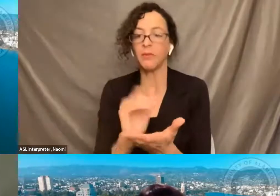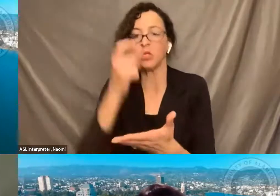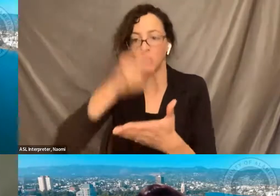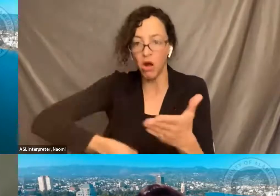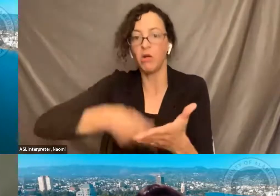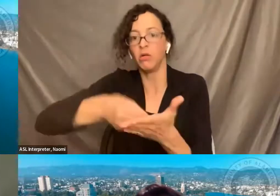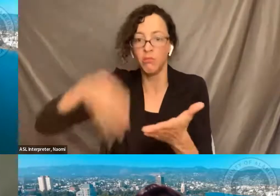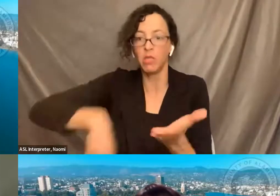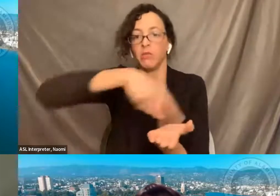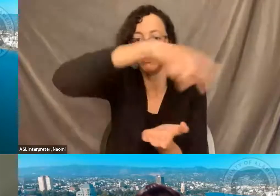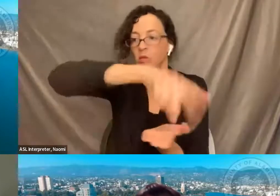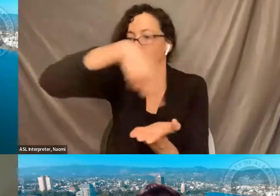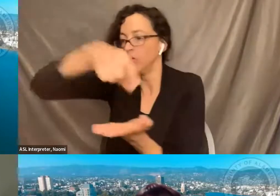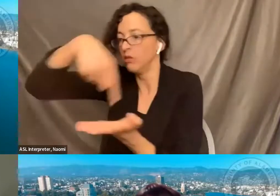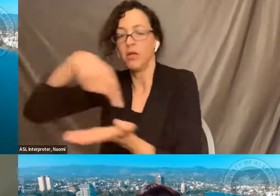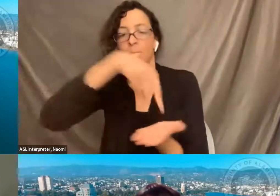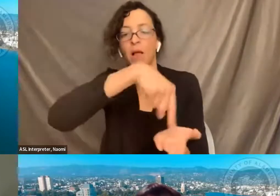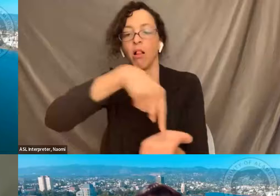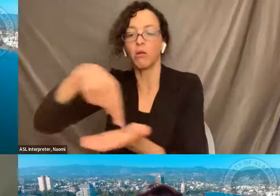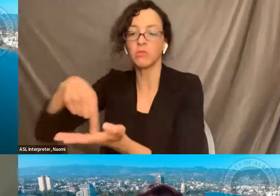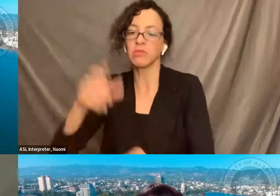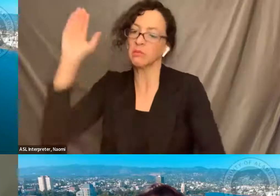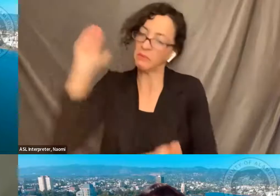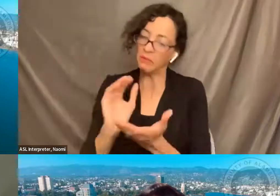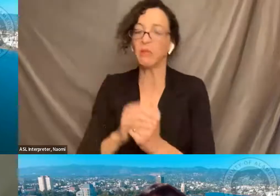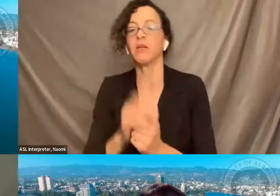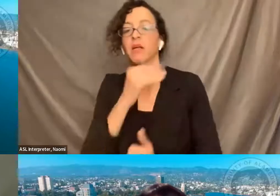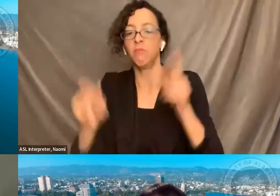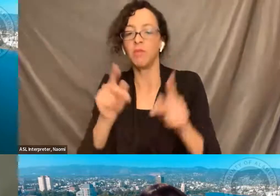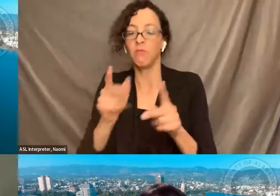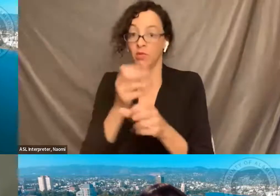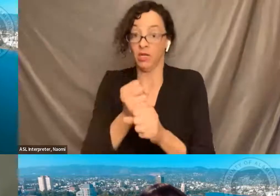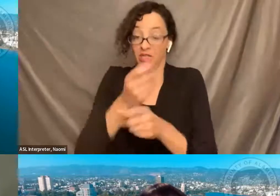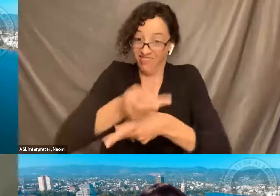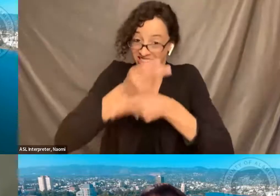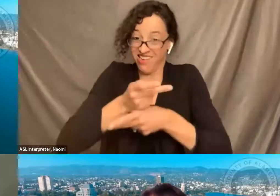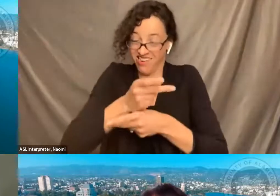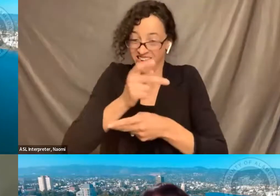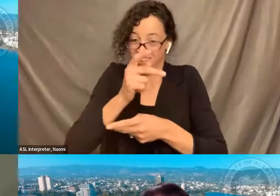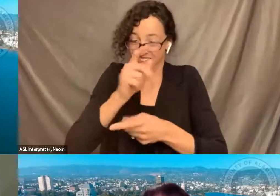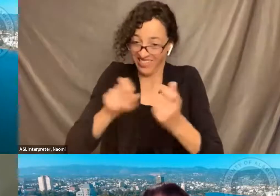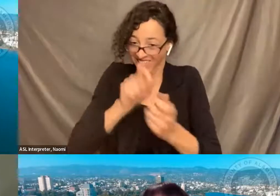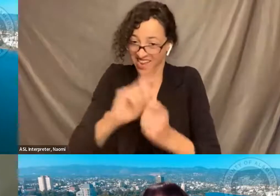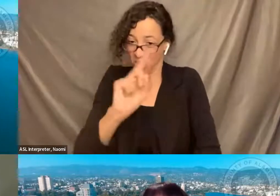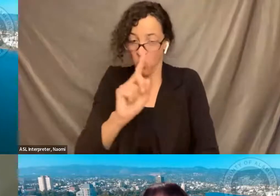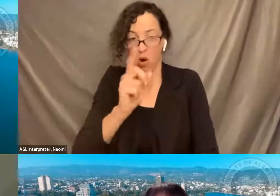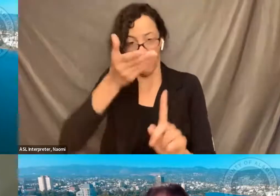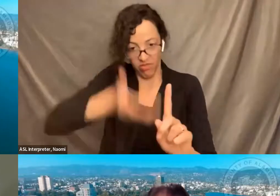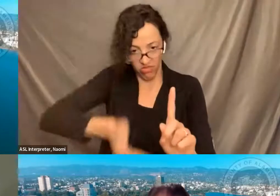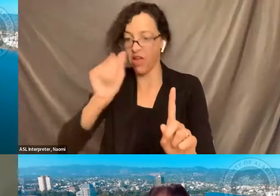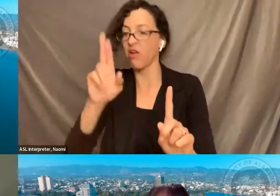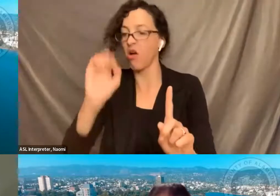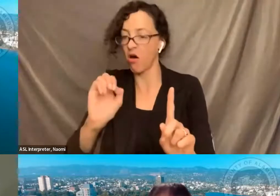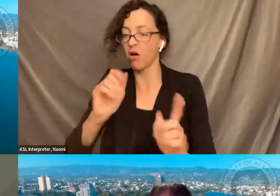bills, and people getting care where they are often, or in places that